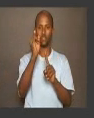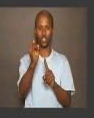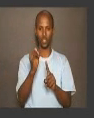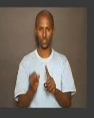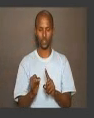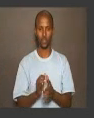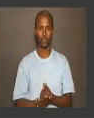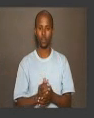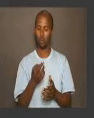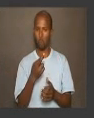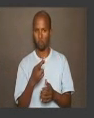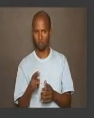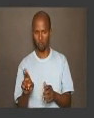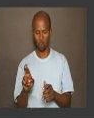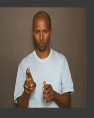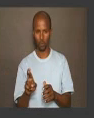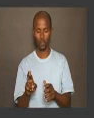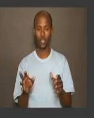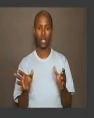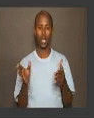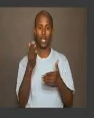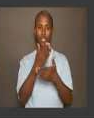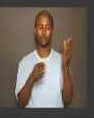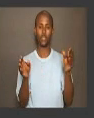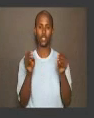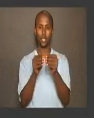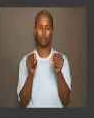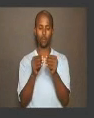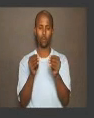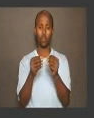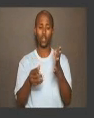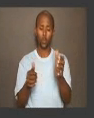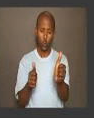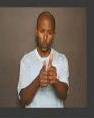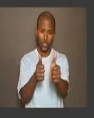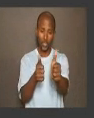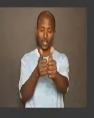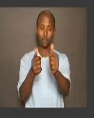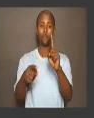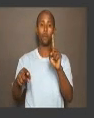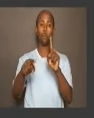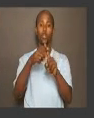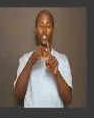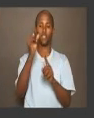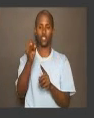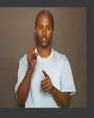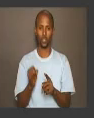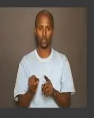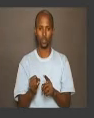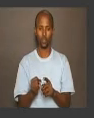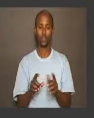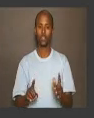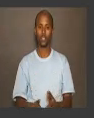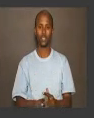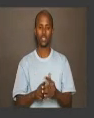integers or a subset of consecutive positive integers